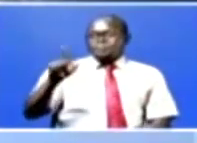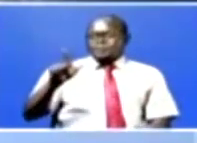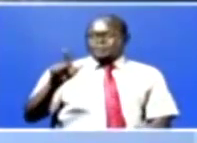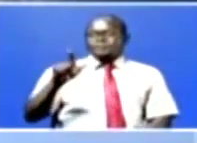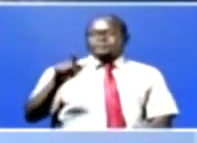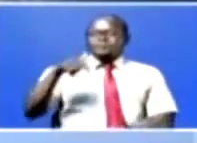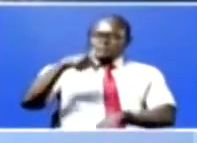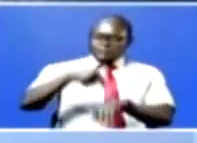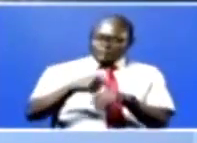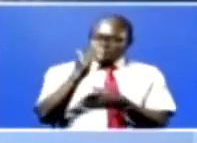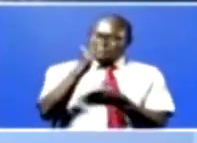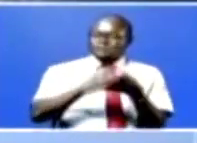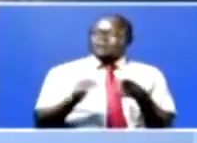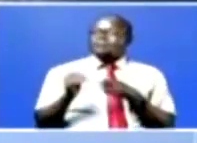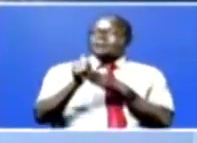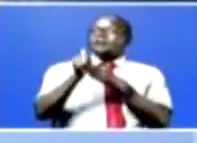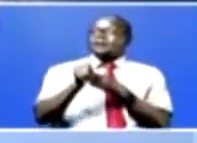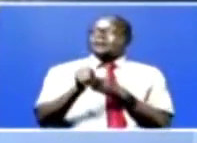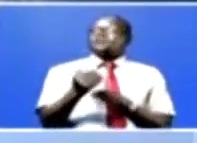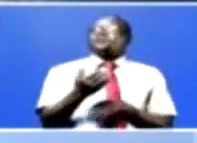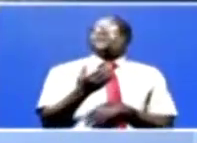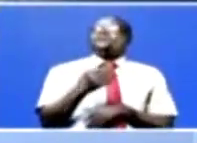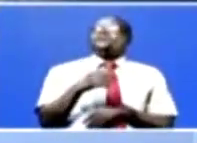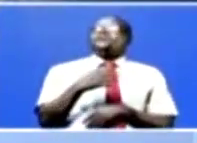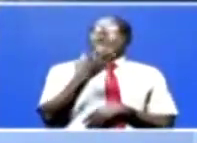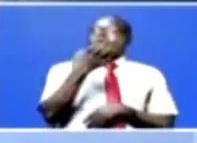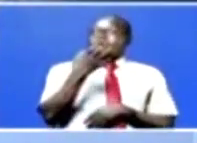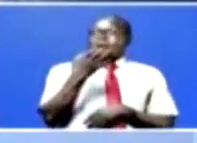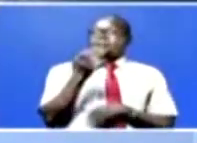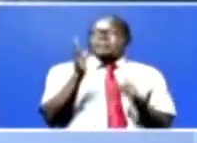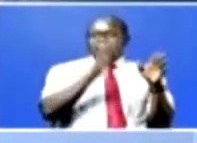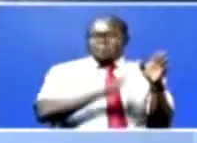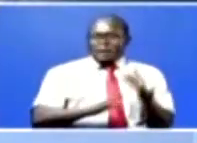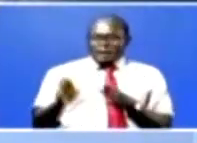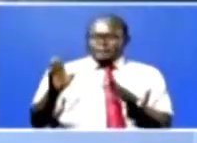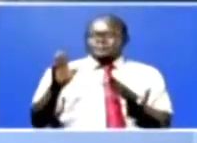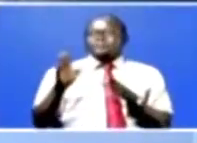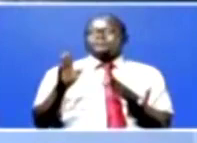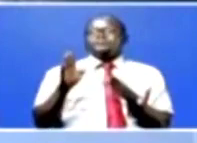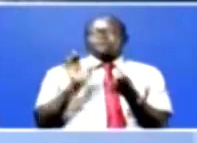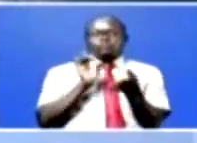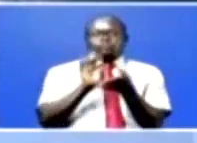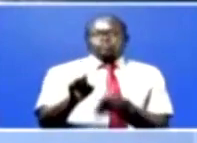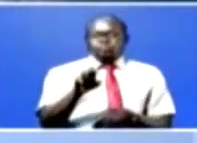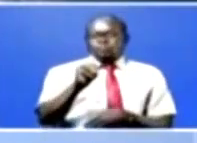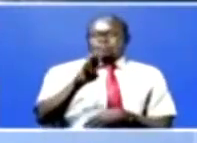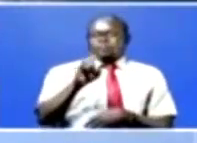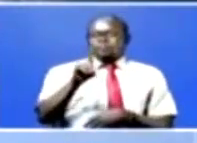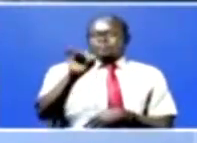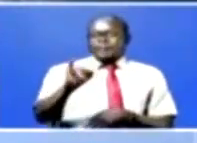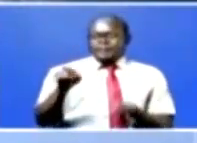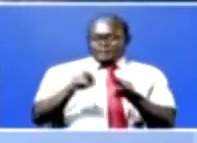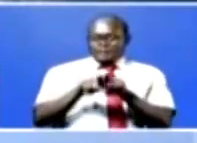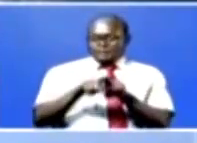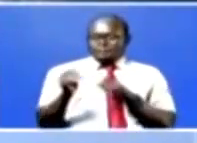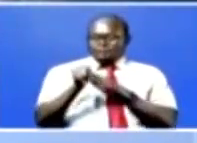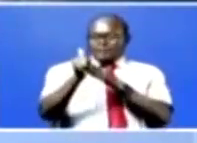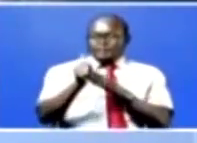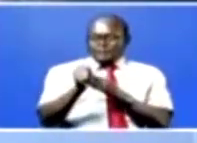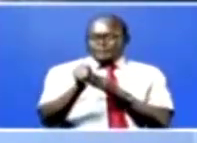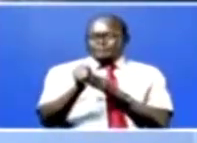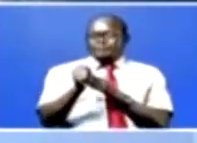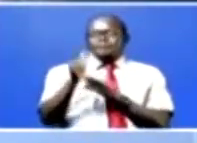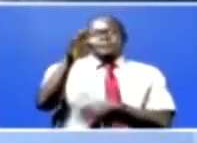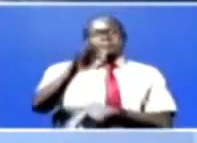even as a section of legislators in the opposition have already hatched a plot to ouster John Mbadi as the minority leader in the